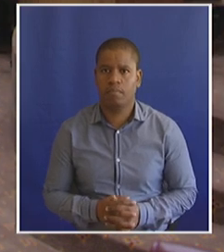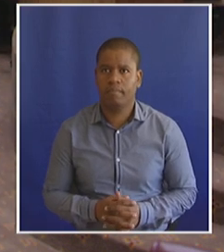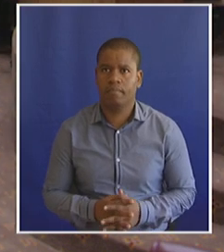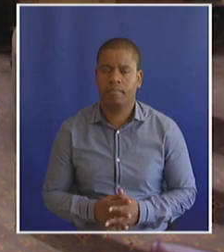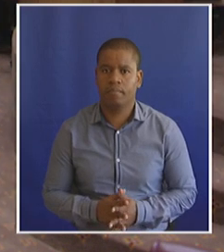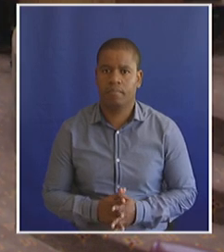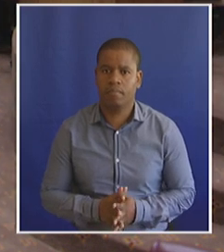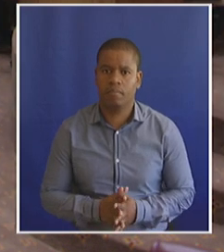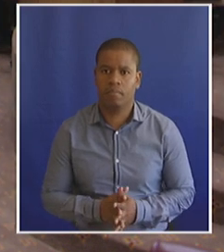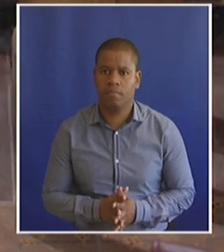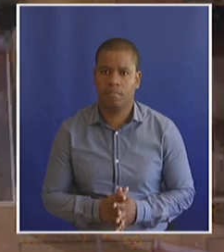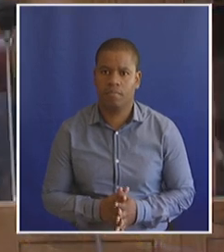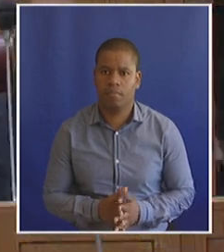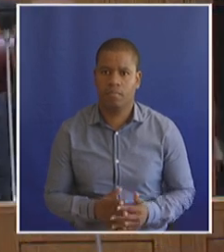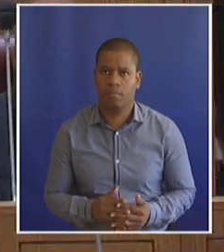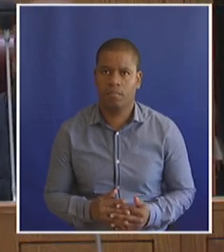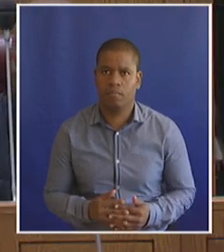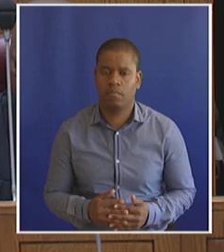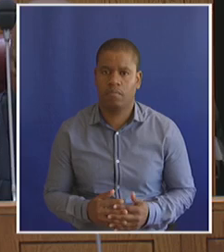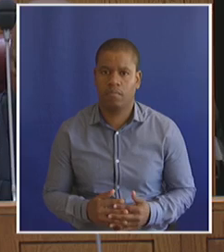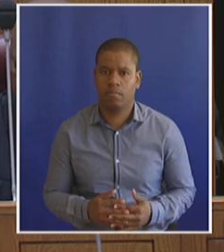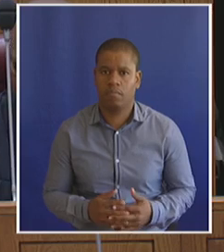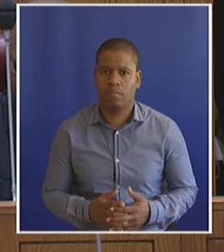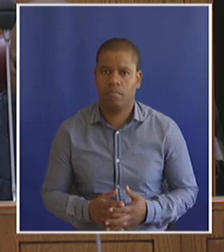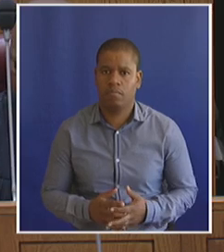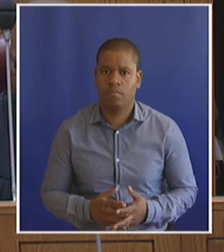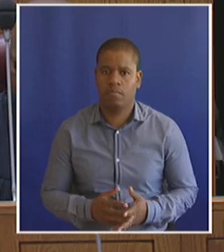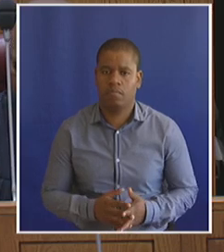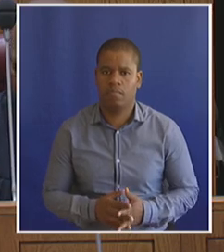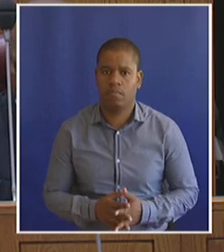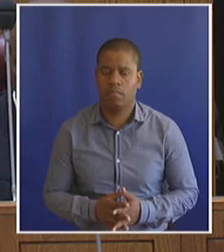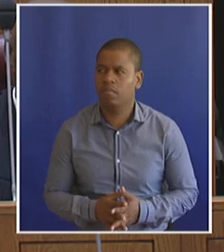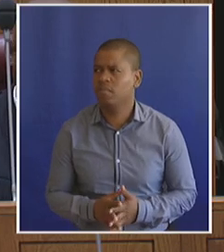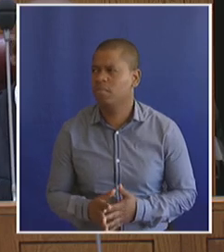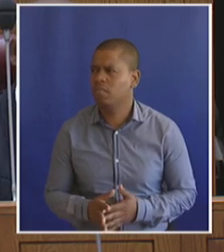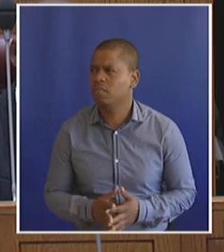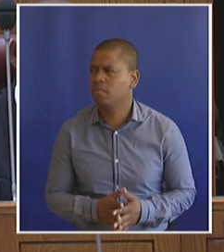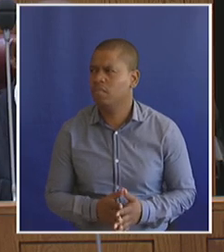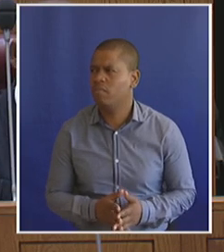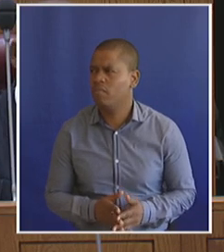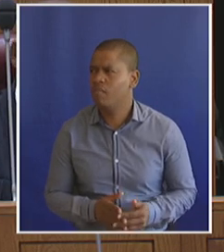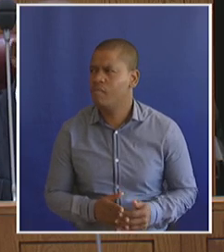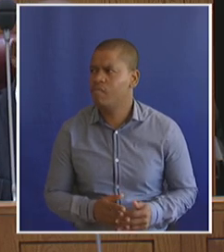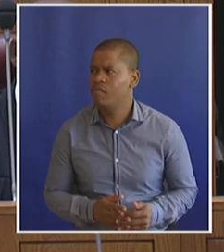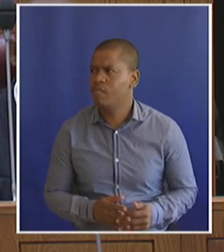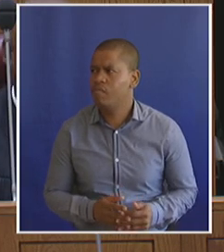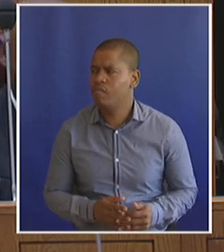now come to the first motion on the order paper as printed in the name of the Chief Whip. Honorable Chief.